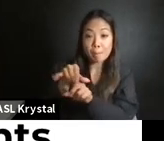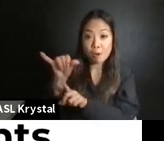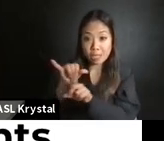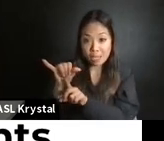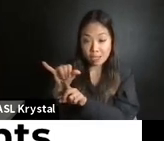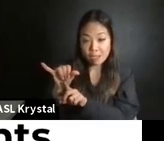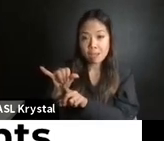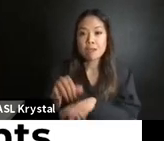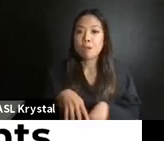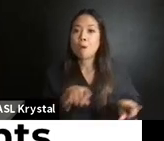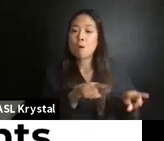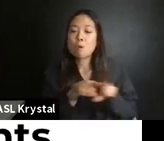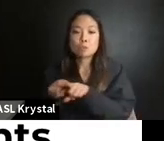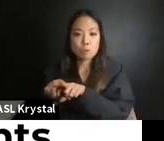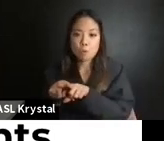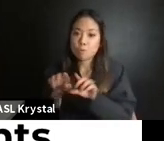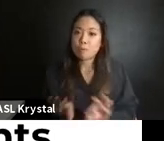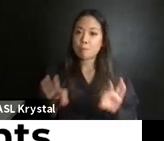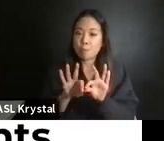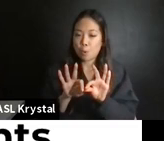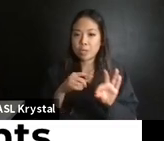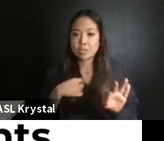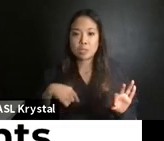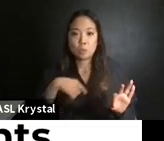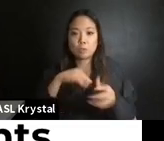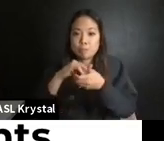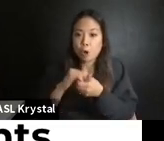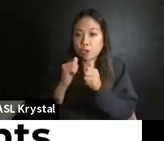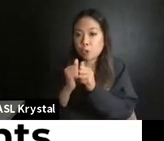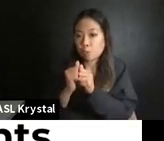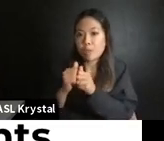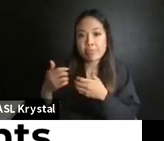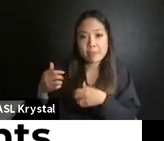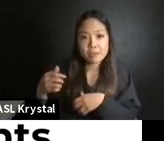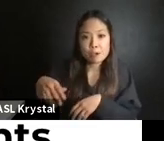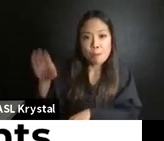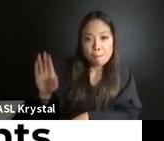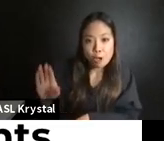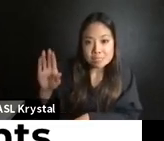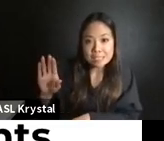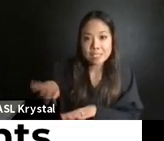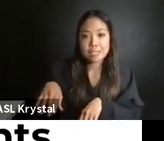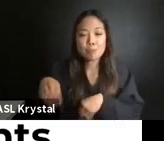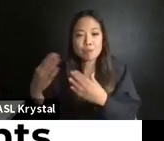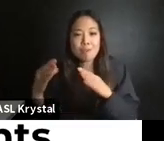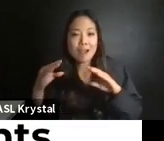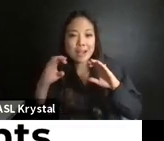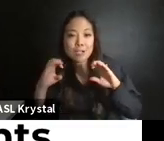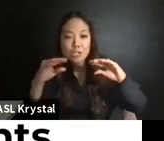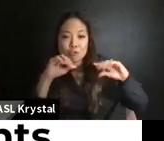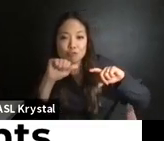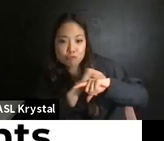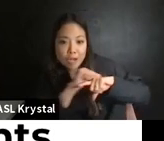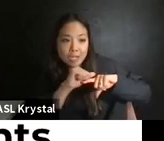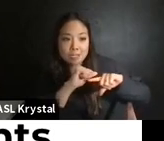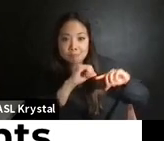also making sure that we're partnering with succeed boston and giving educational training um so we just